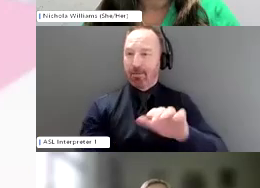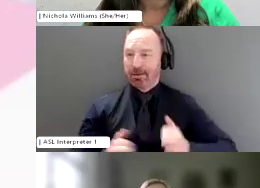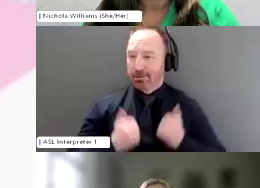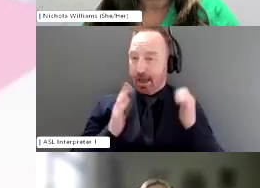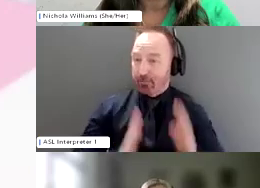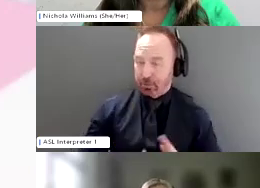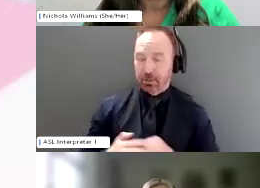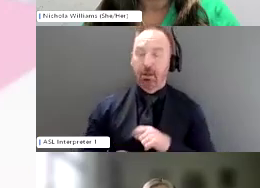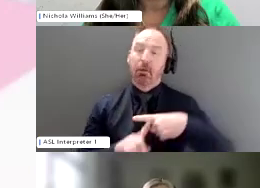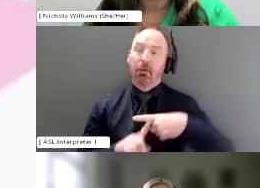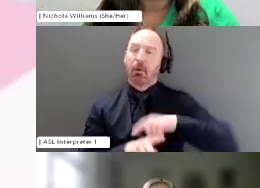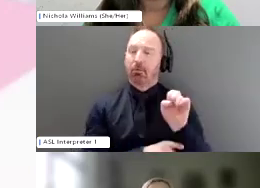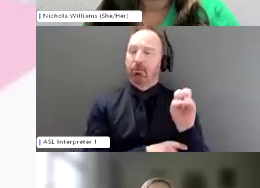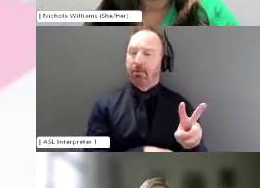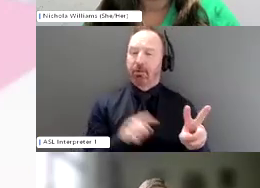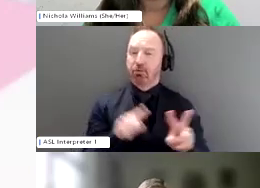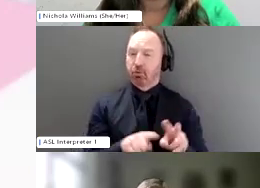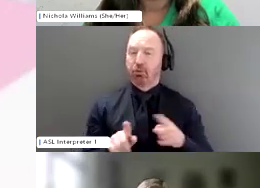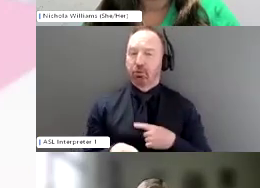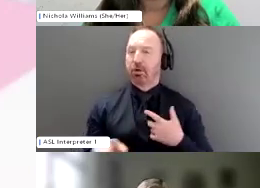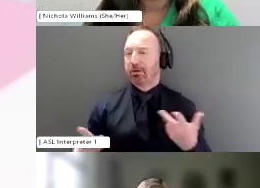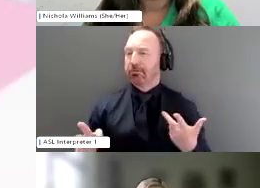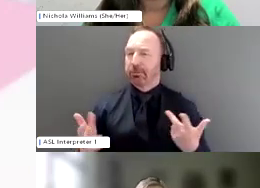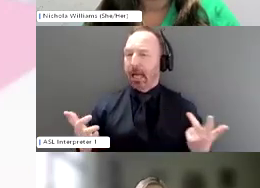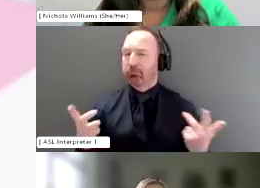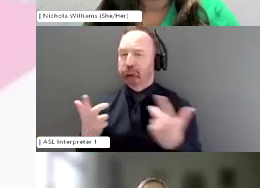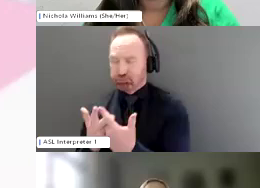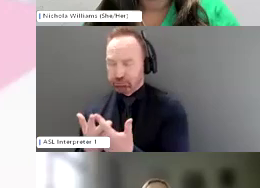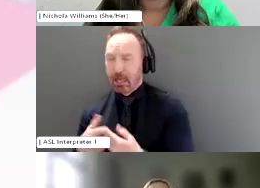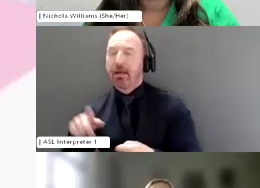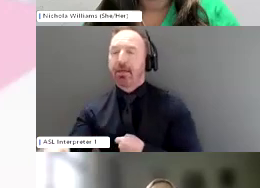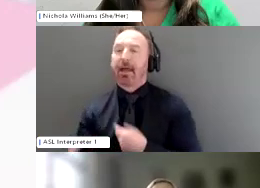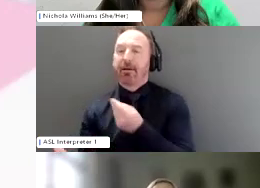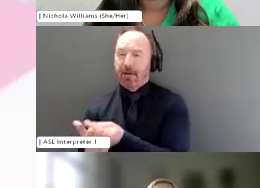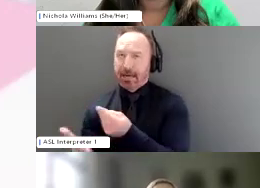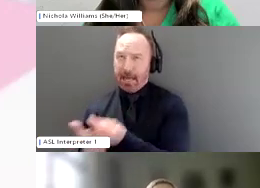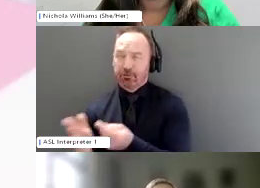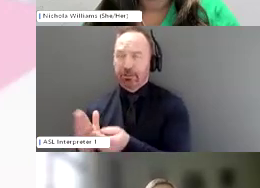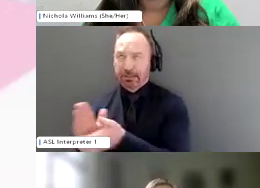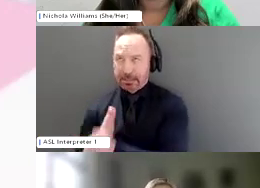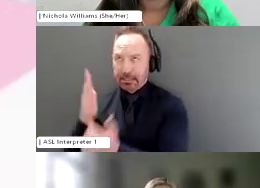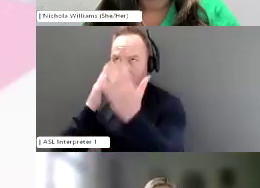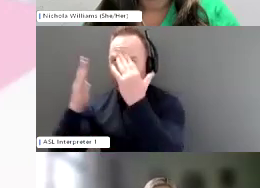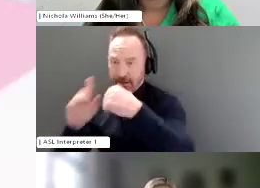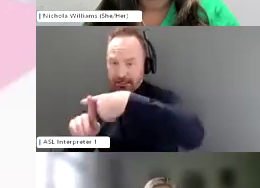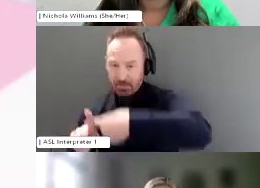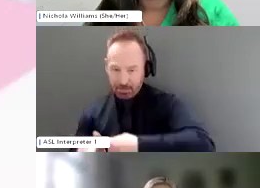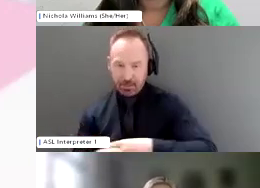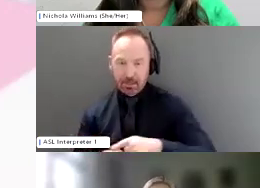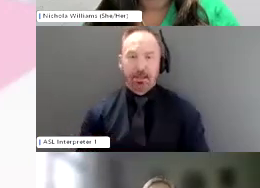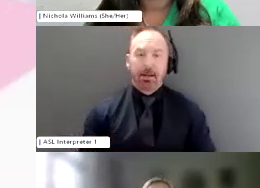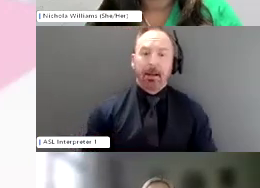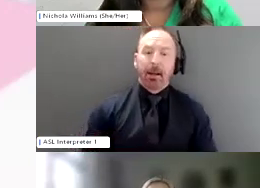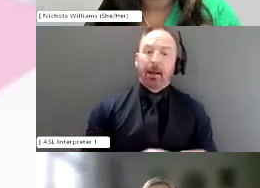align with Financial Literacy Month and Domestic Violence Awareness Month. So today they're going to be telling us